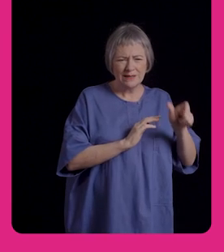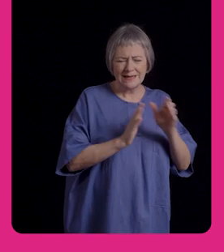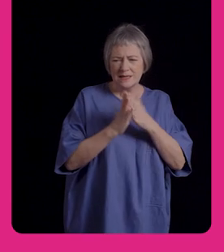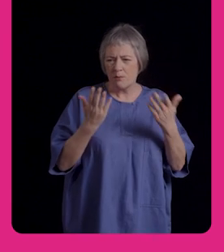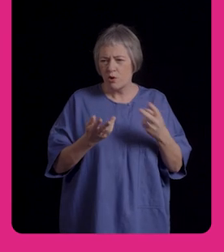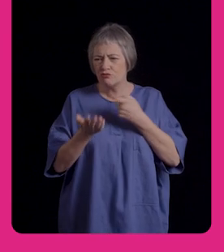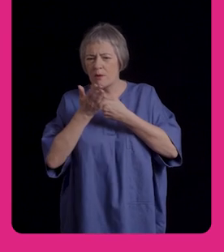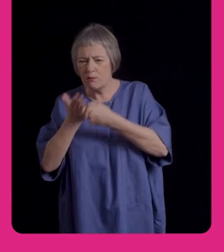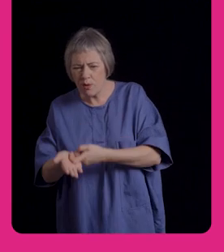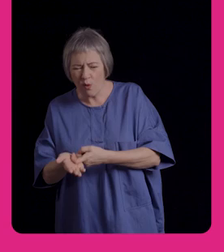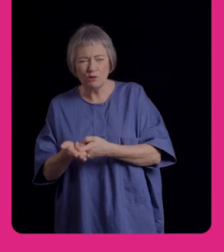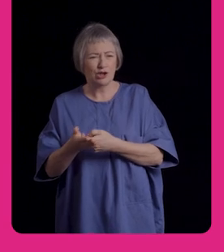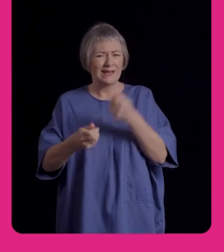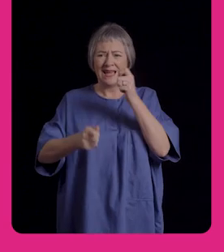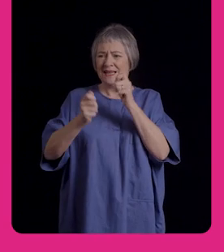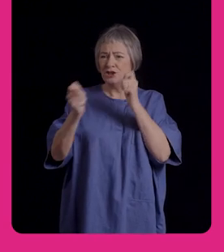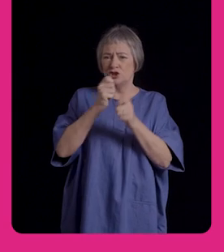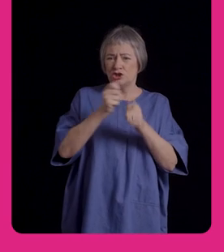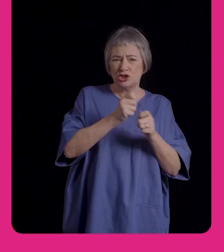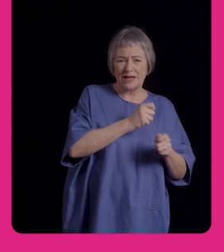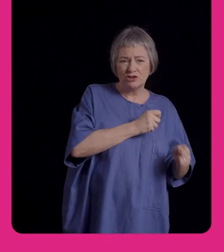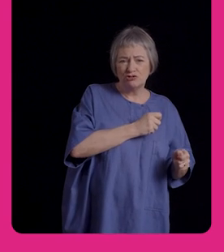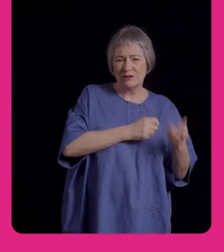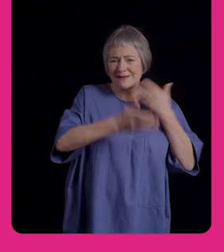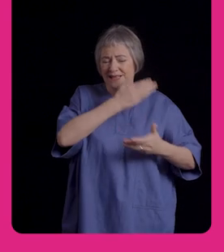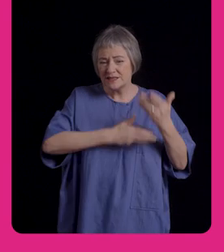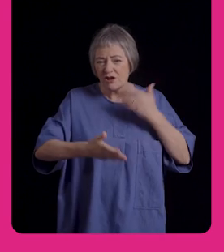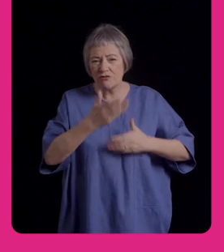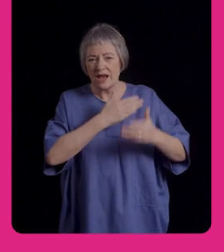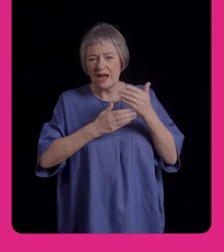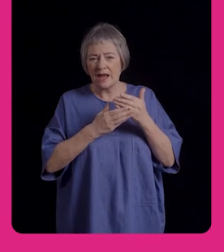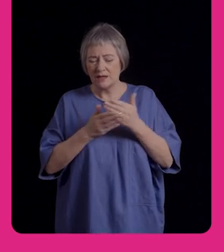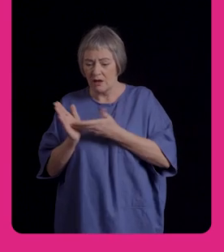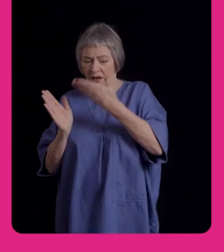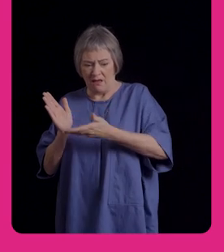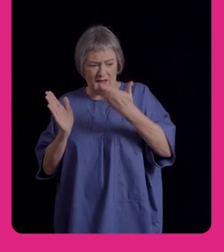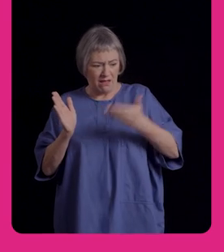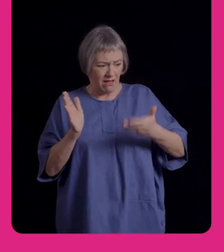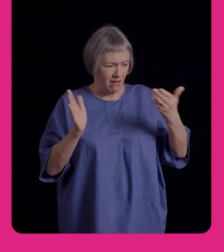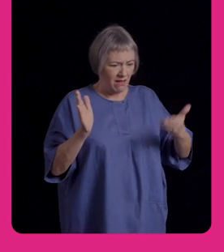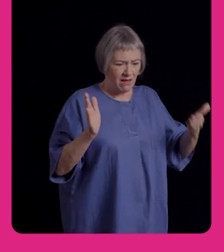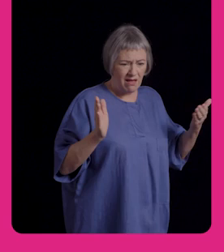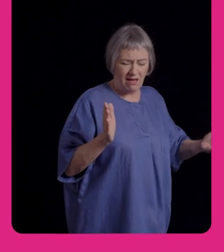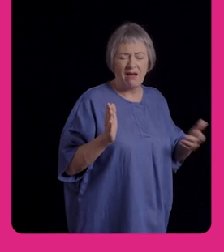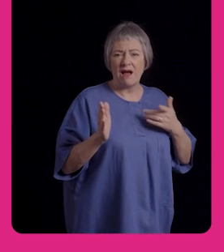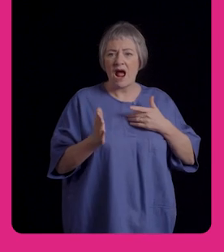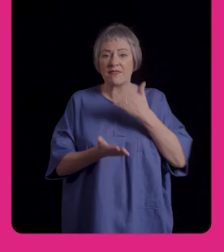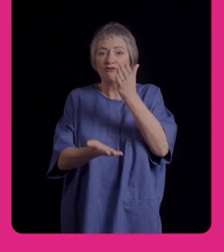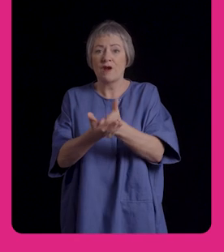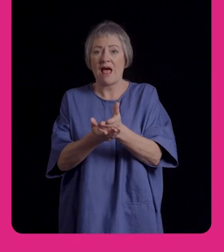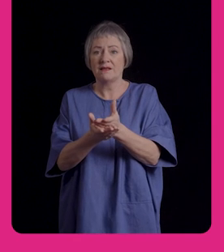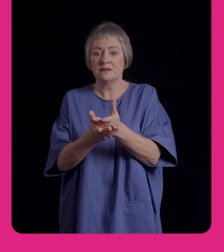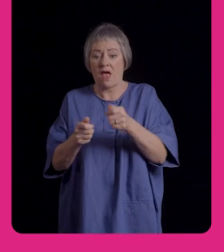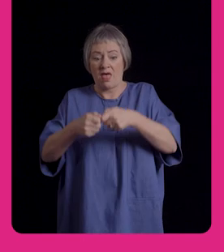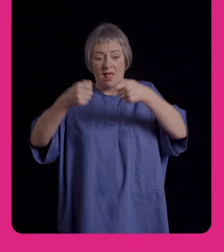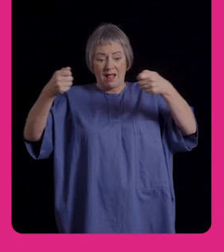Muppets film from history, like radically changing Tim Curry's career and a kind of butterfly effect. Tolkien accused of plagiarism, maybe reality starts to